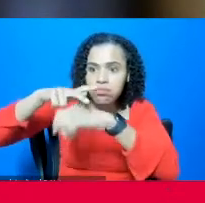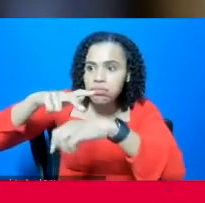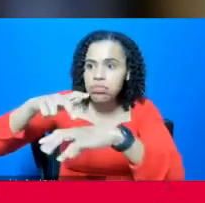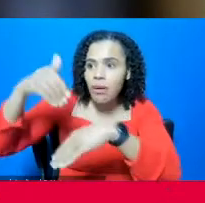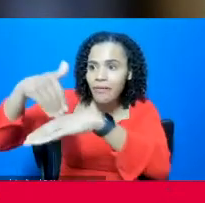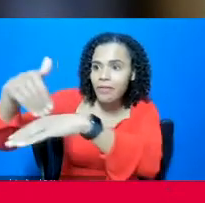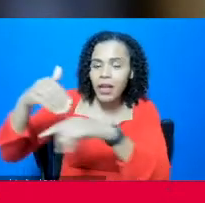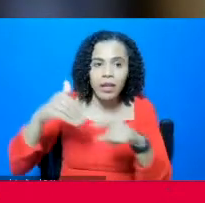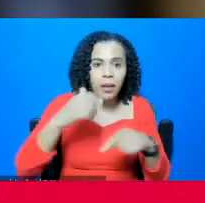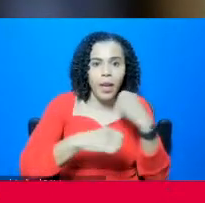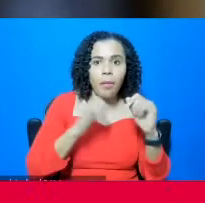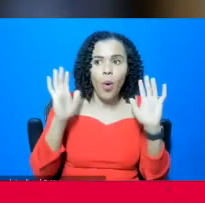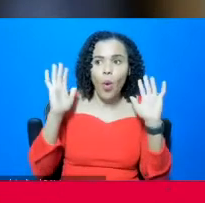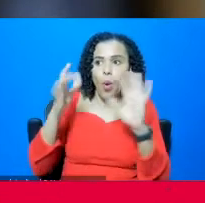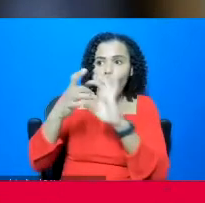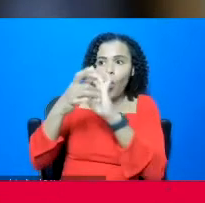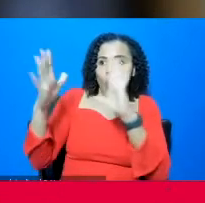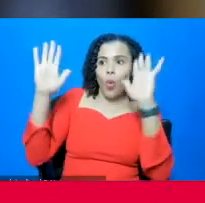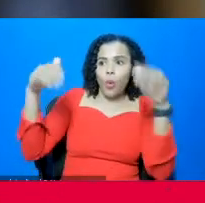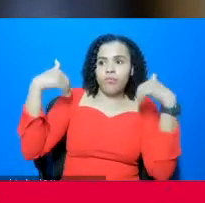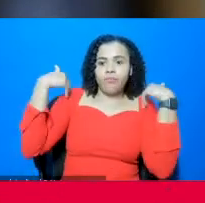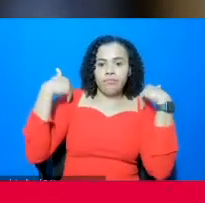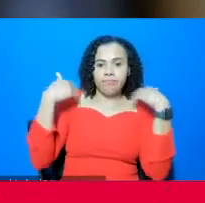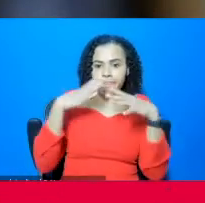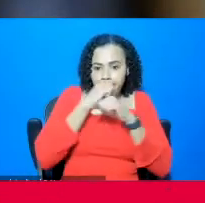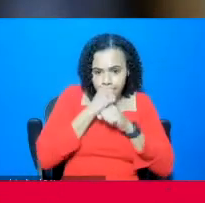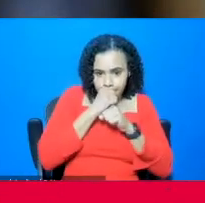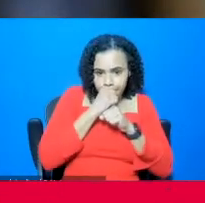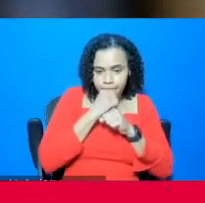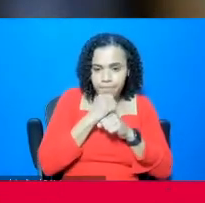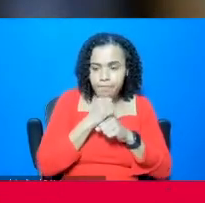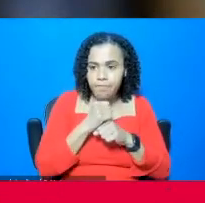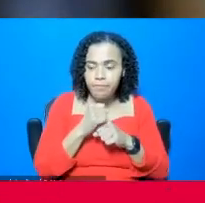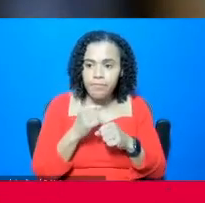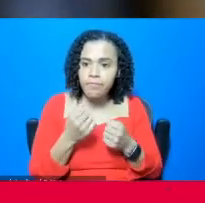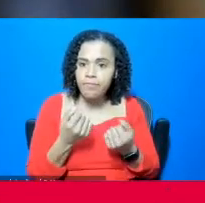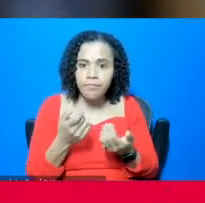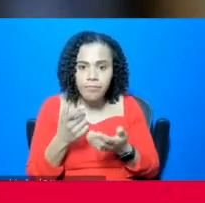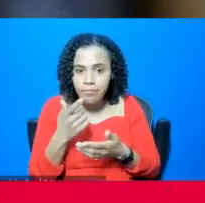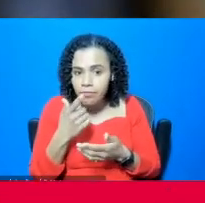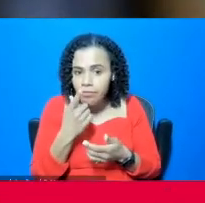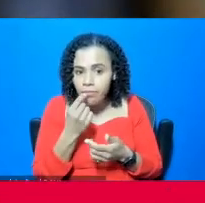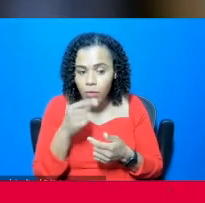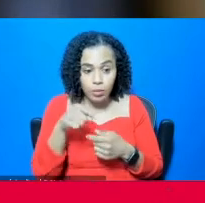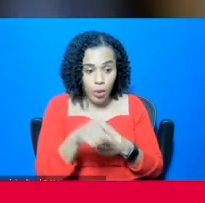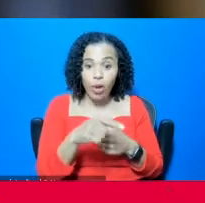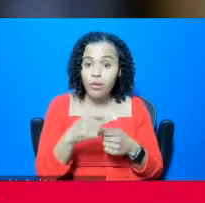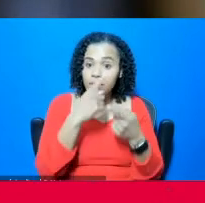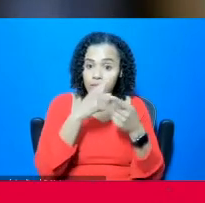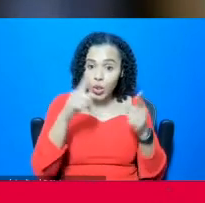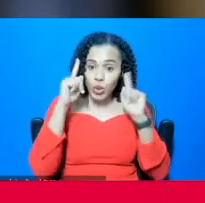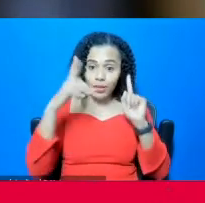the disabling impacts that results from, whether it's in the very short term, where those silos of social opportunities on campus develop